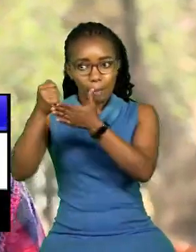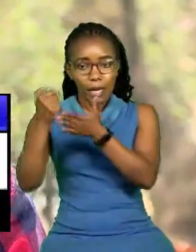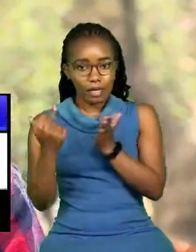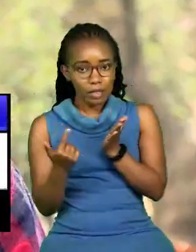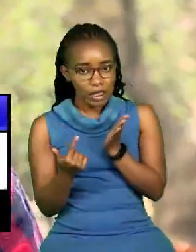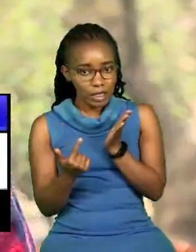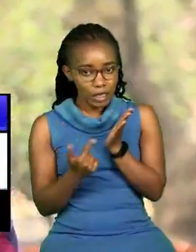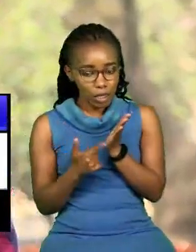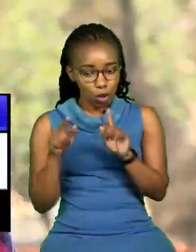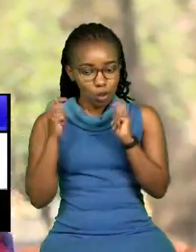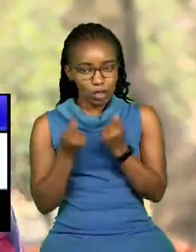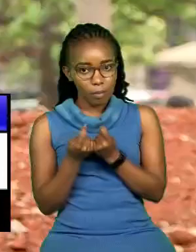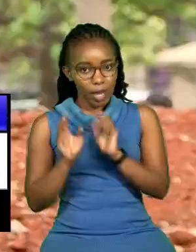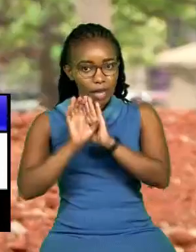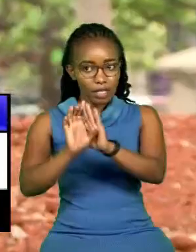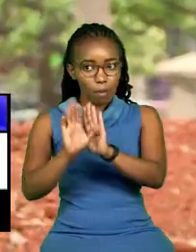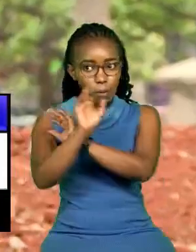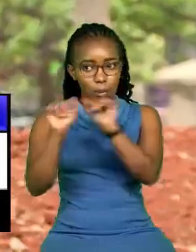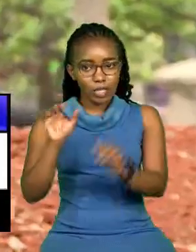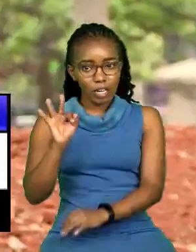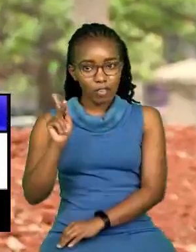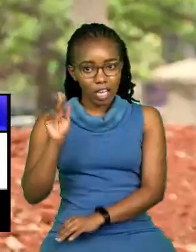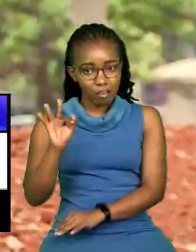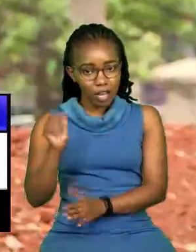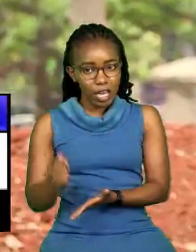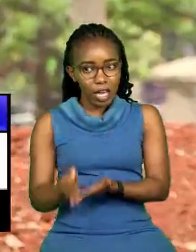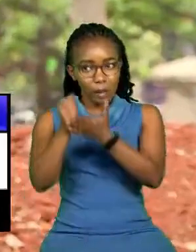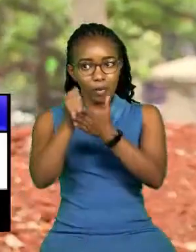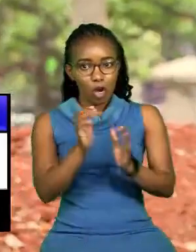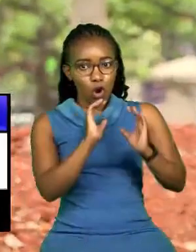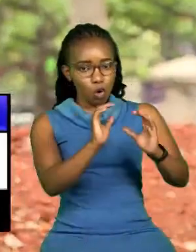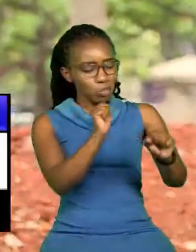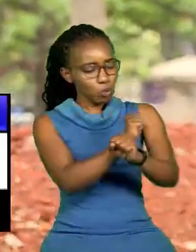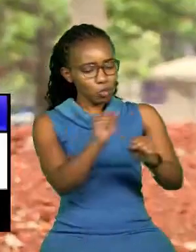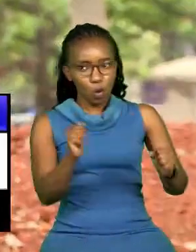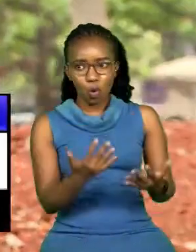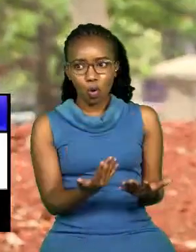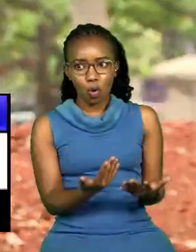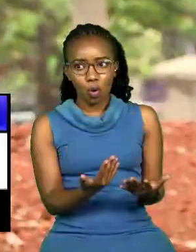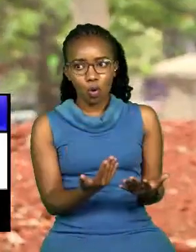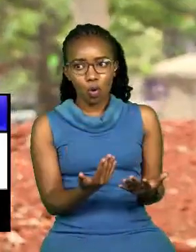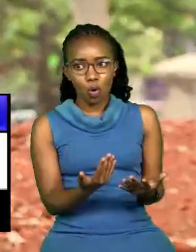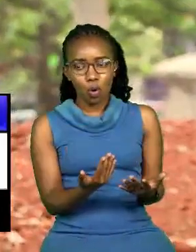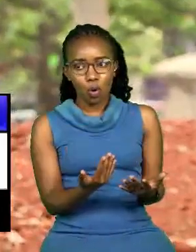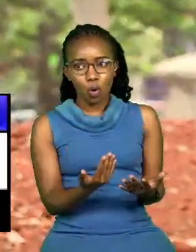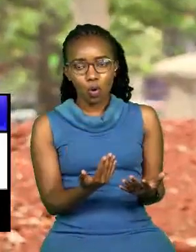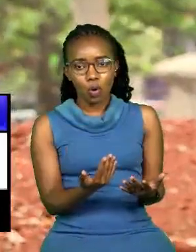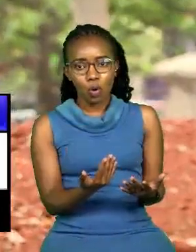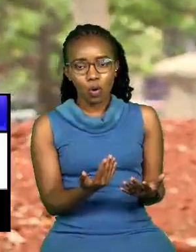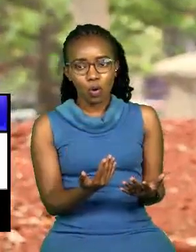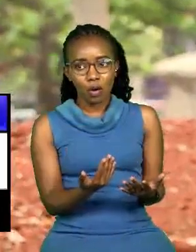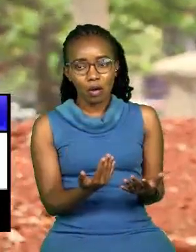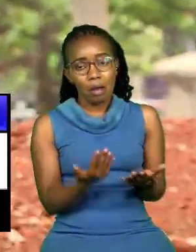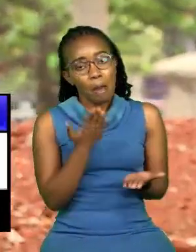technical bench, akinamwendwa vizuri. Maoni yangu ni kuwa mkufunzi hawezi. Itakuwa kitambo sana na